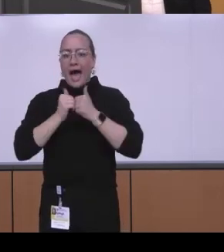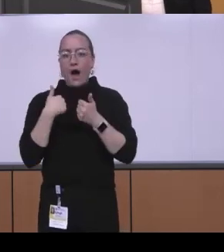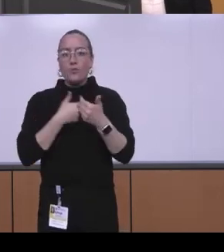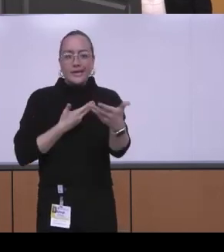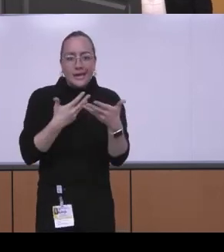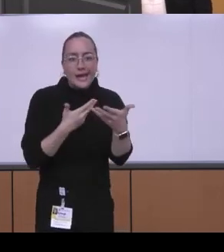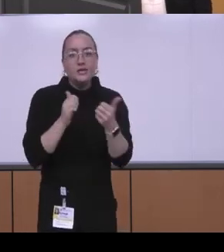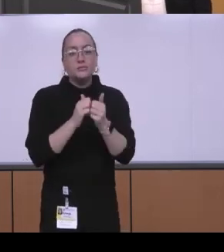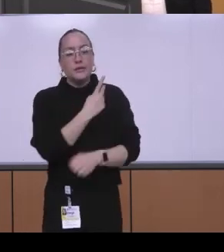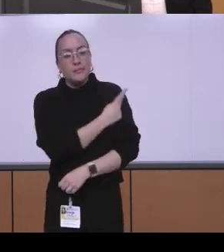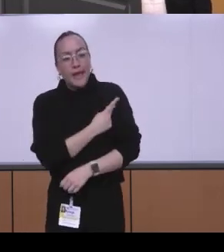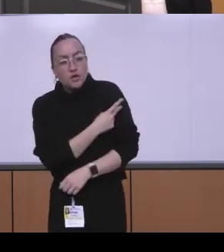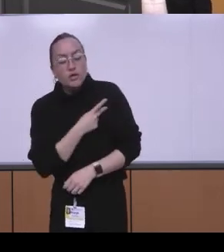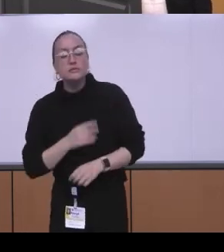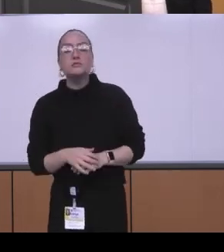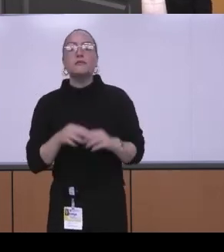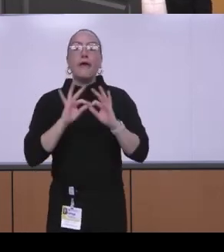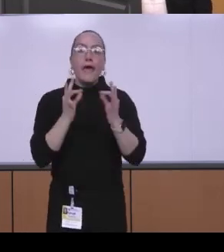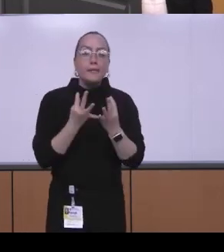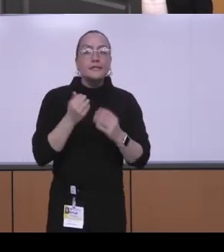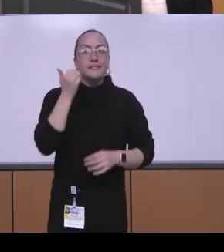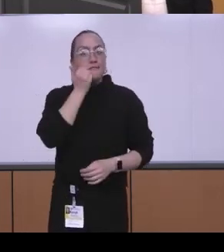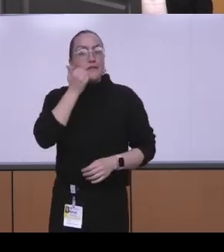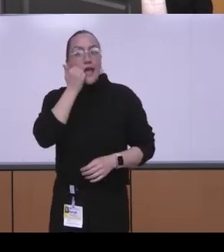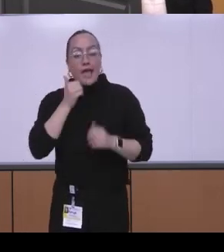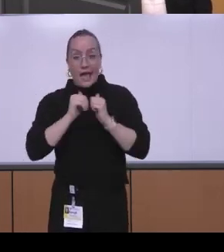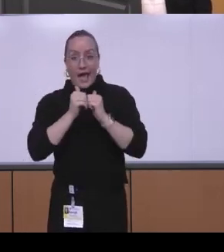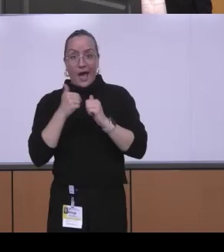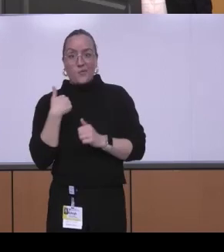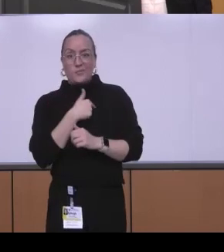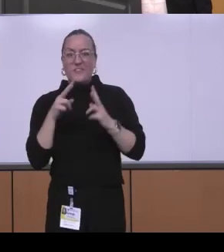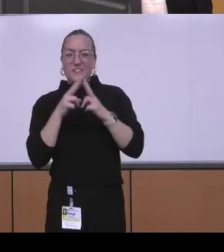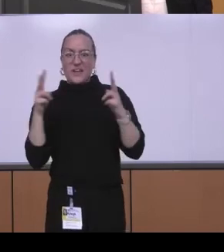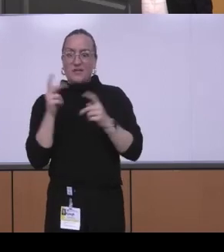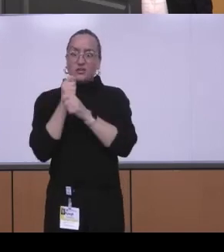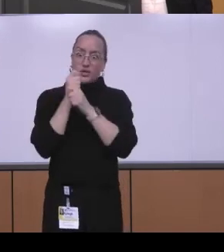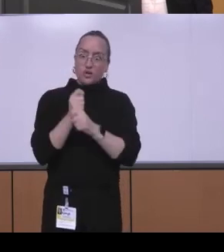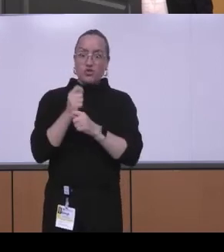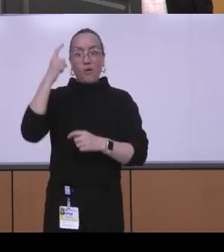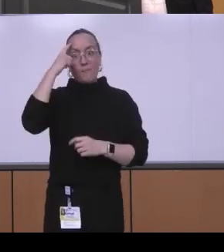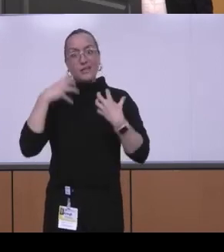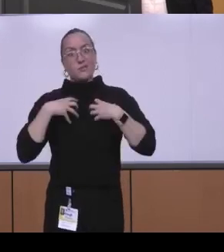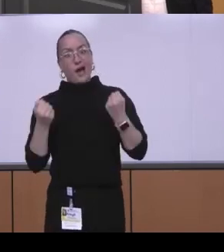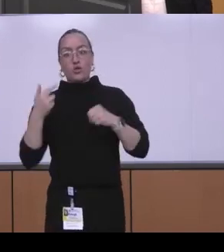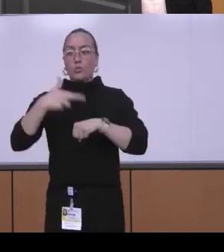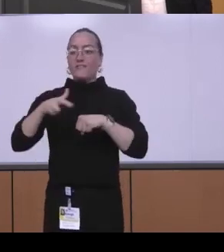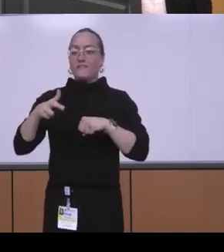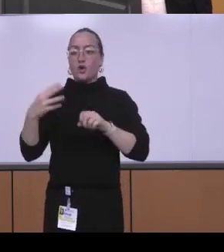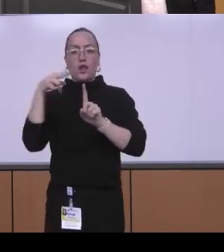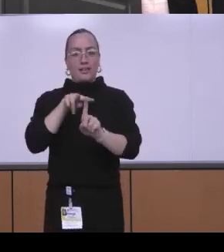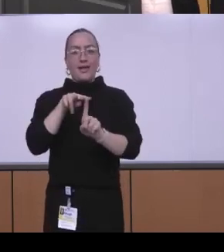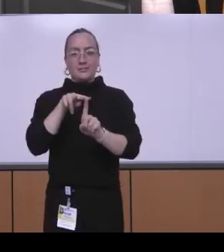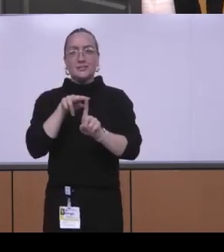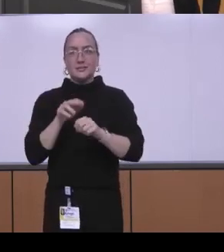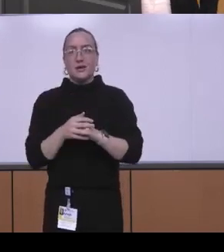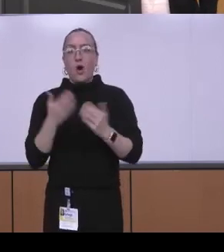patients and families with whom we spend our days really is through that very traditional mental health referral, or sometimes from courts or from